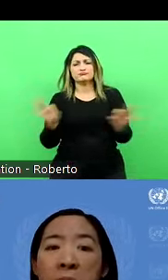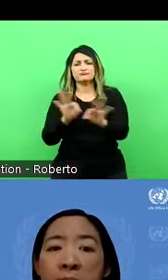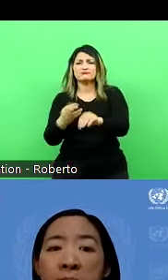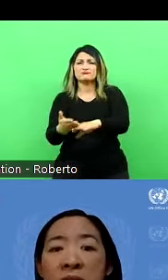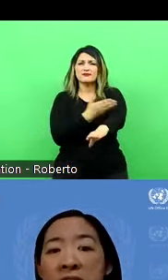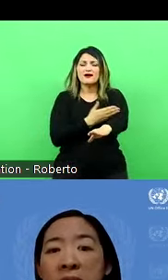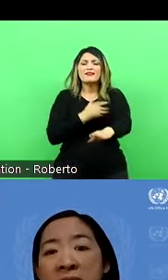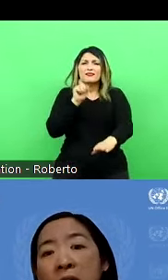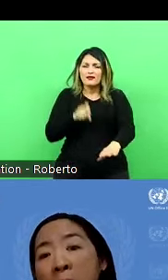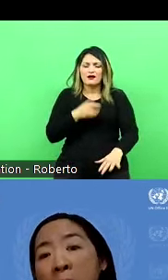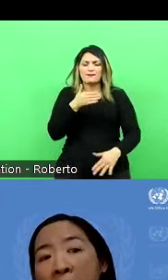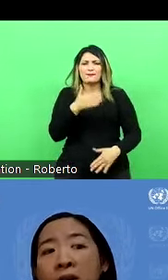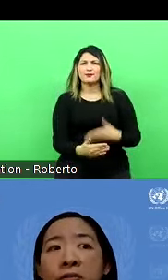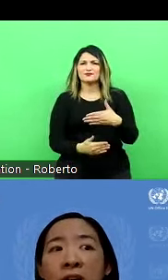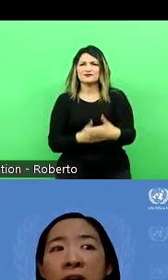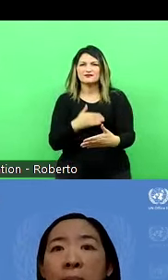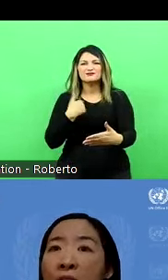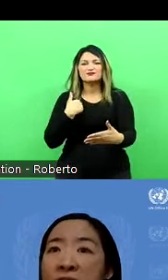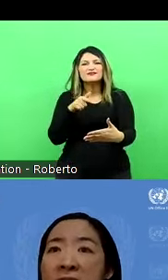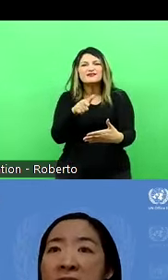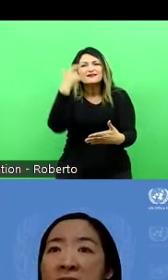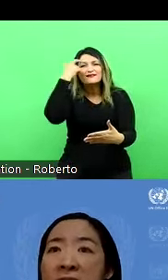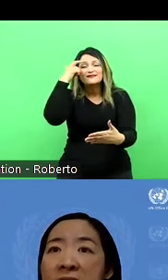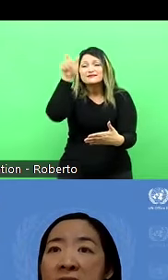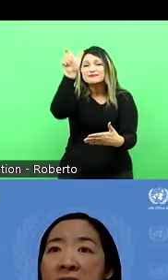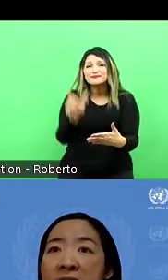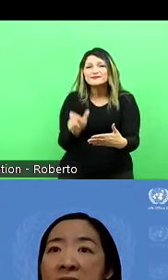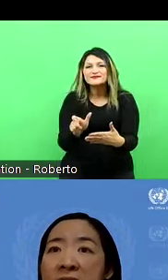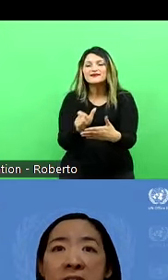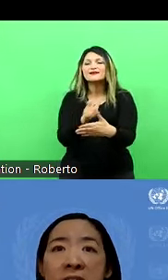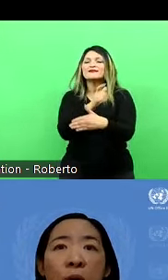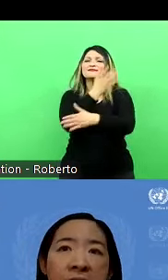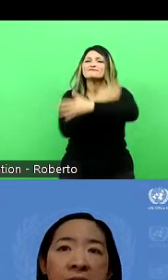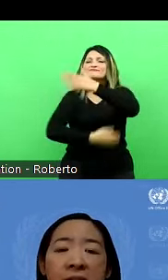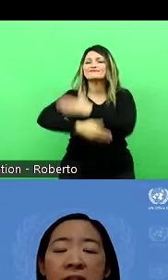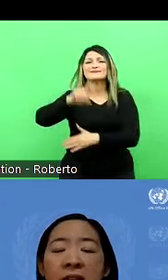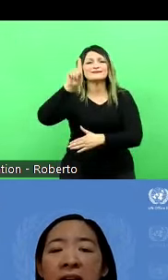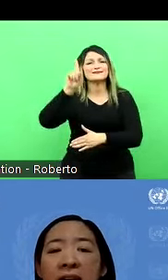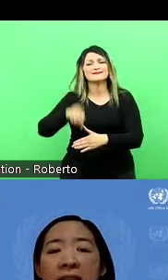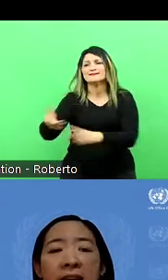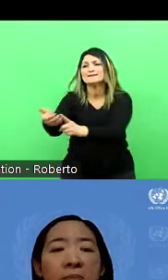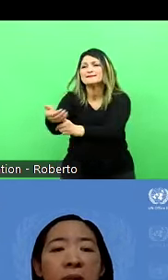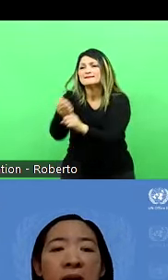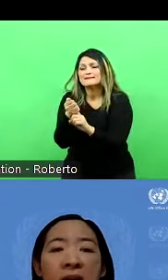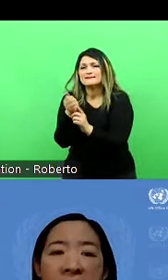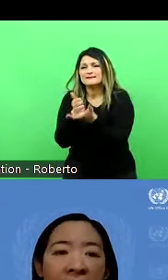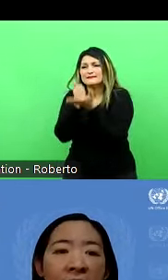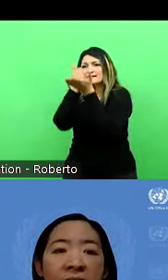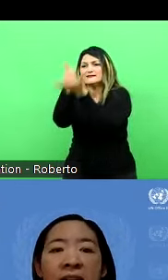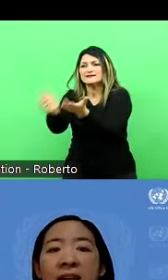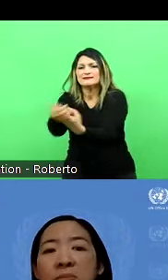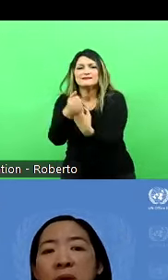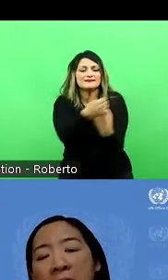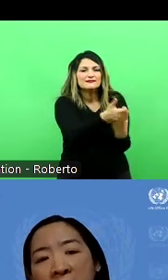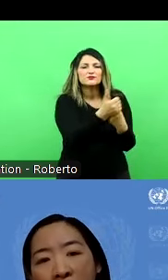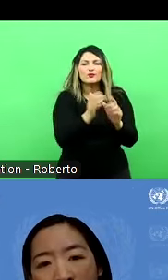where people with disability are part of the process, whether it's planning, policy, procedures. They can